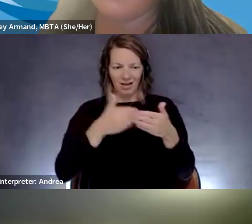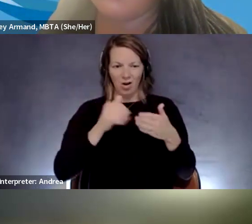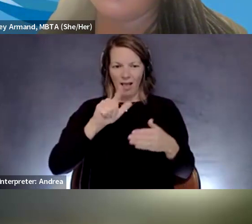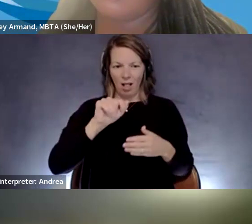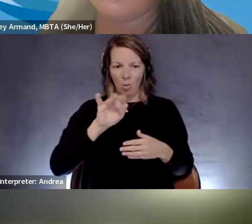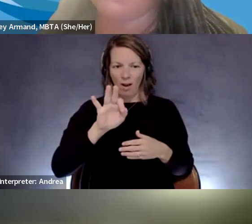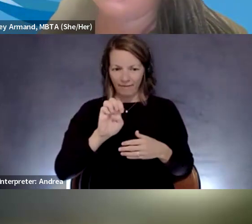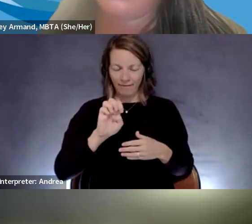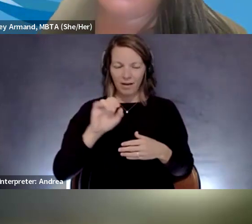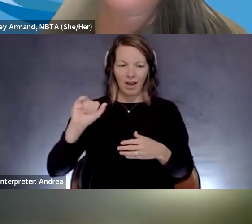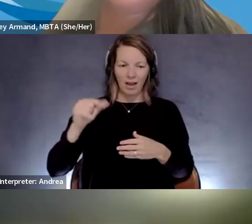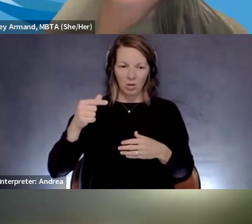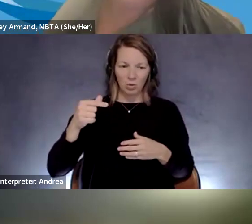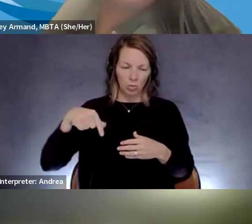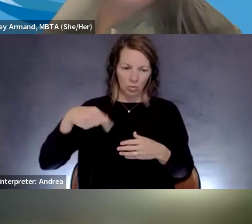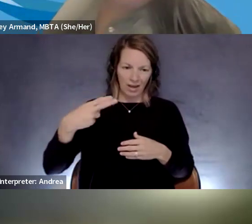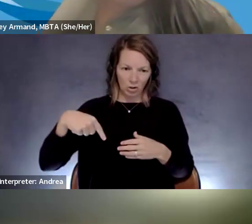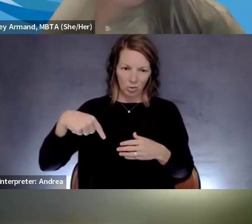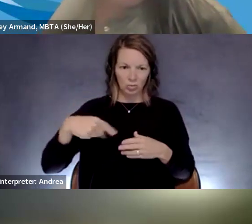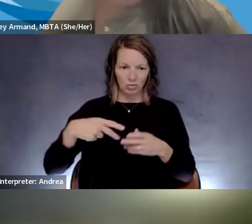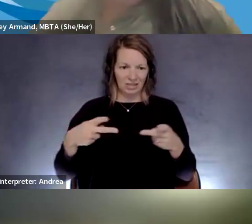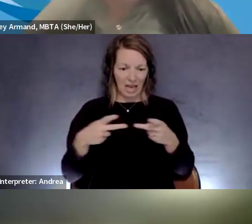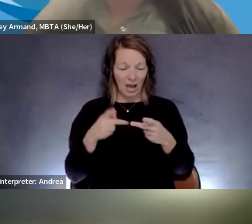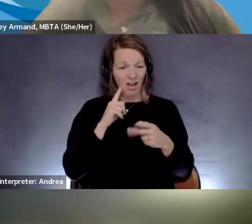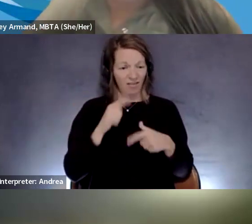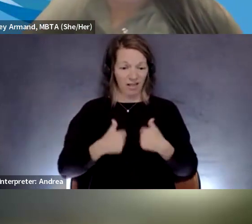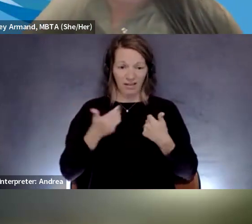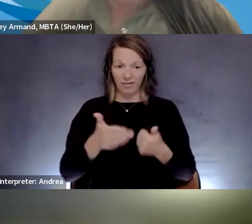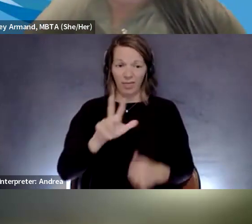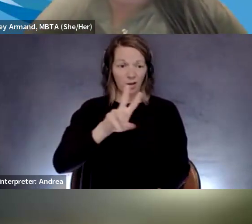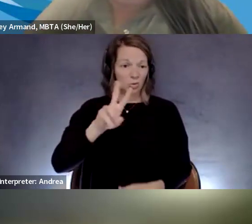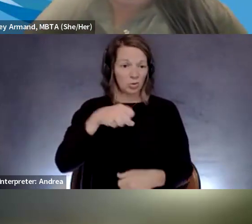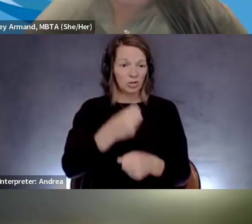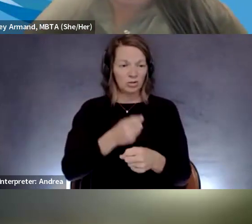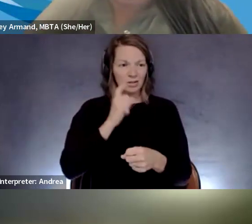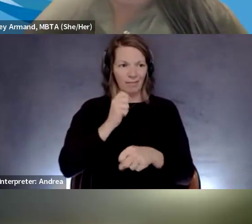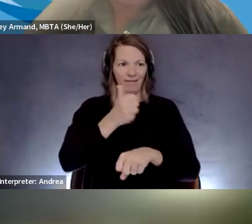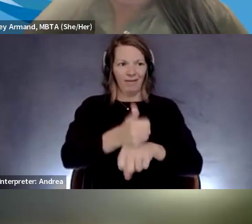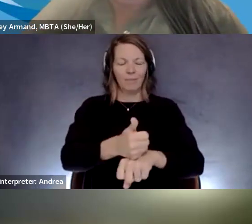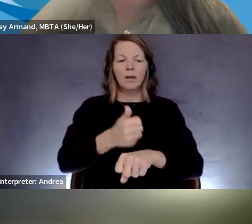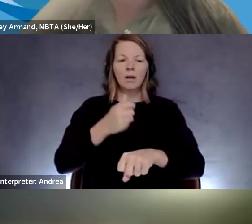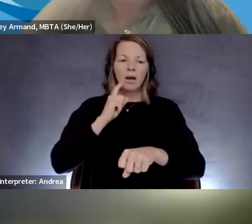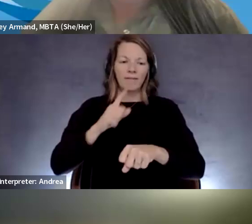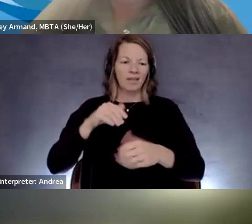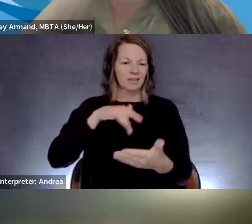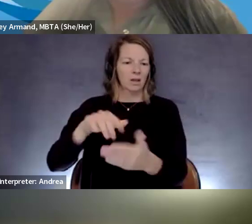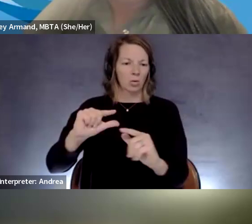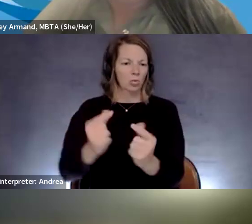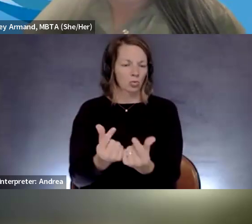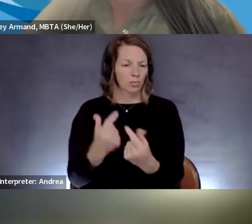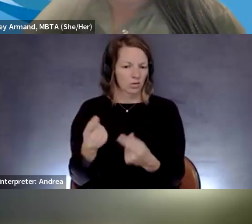the IQHQ site. I've been there for 32 years, and I'm a founding member of the Alewife Study Group, which has